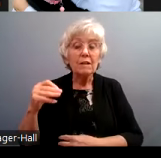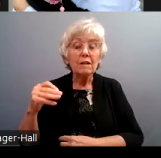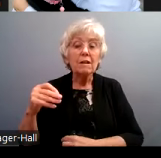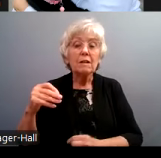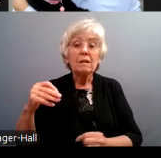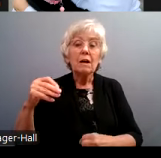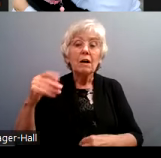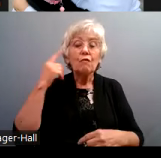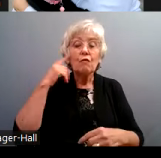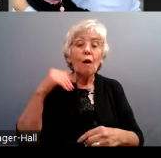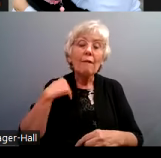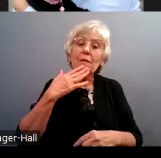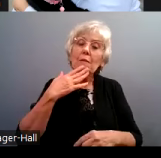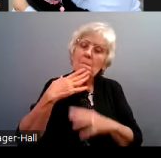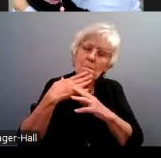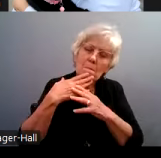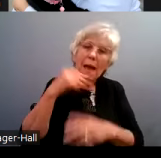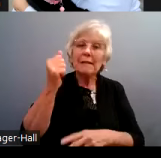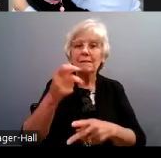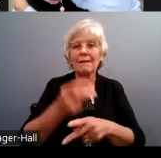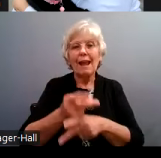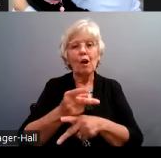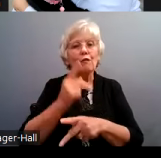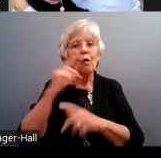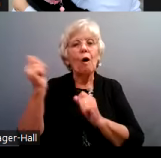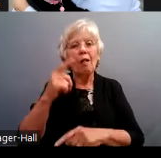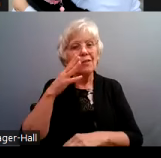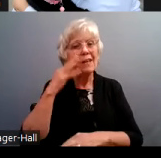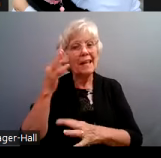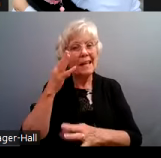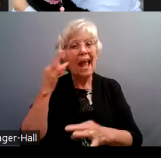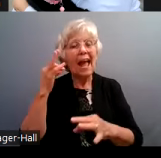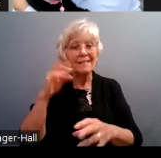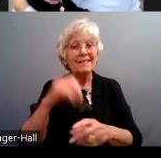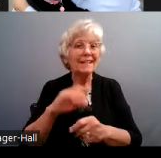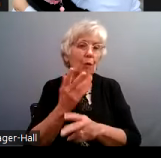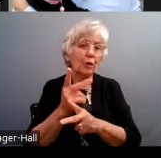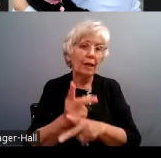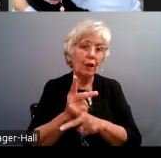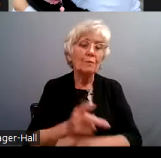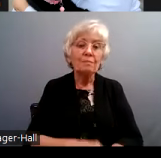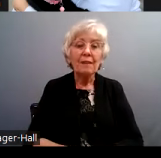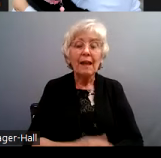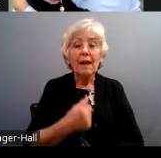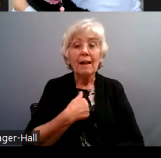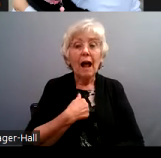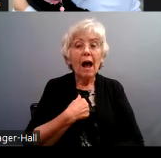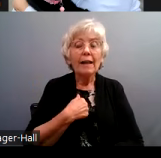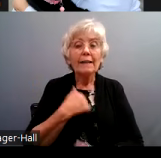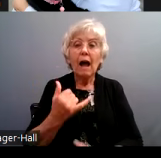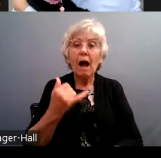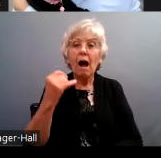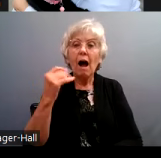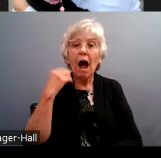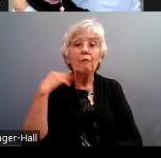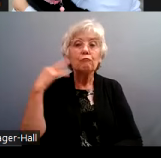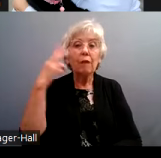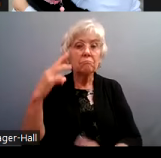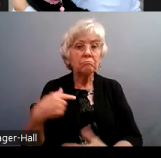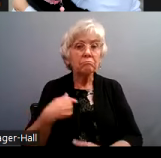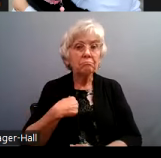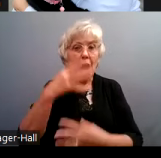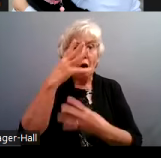to have the very best care for all the cats in our care. And I just realized that I'm not showing you my face, but